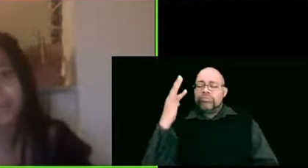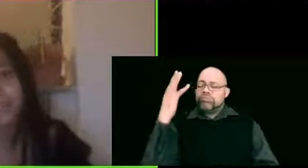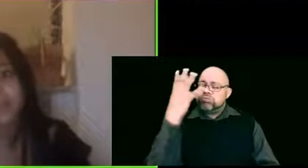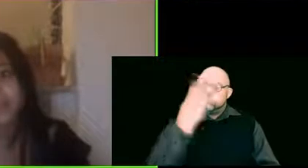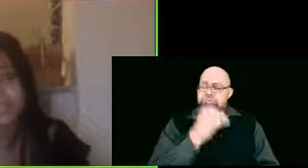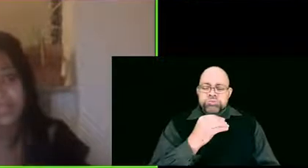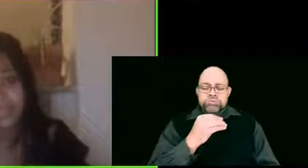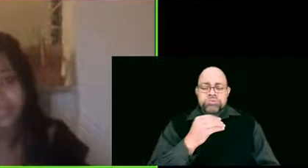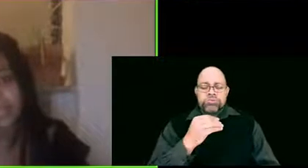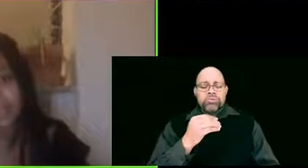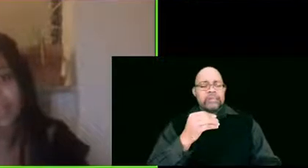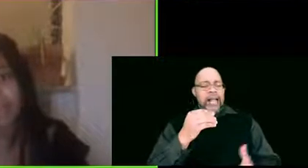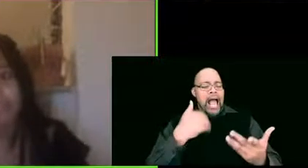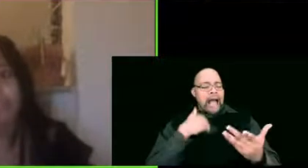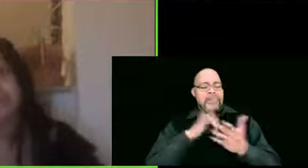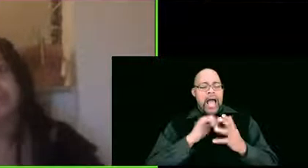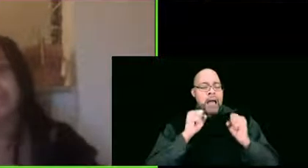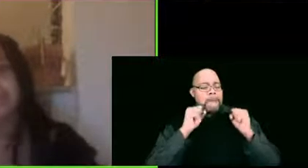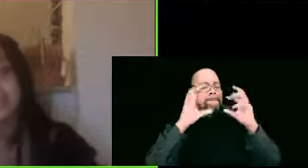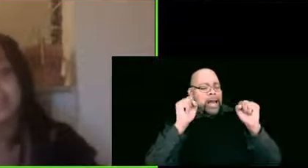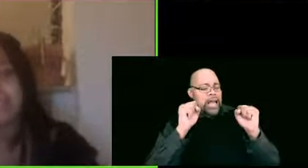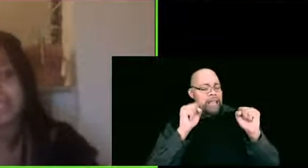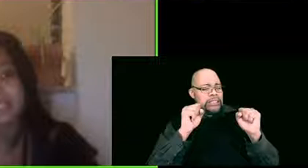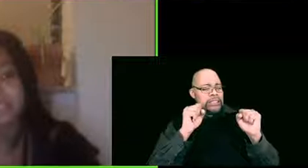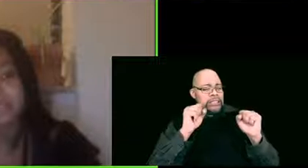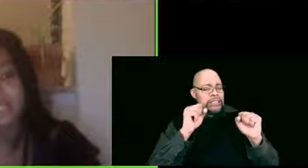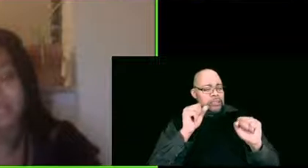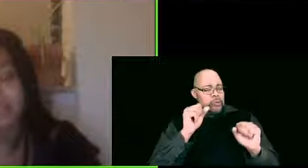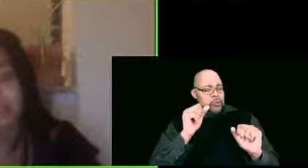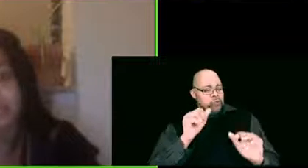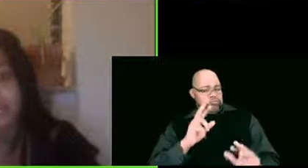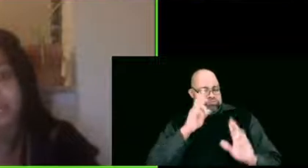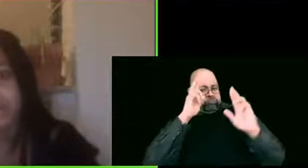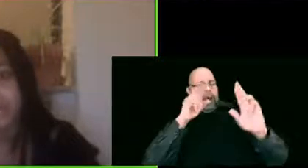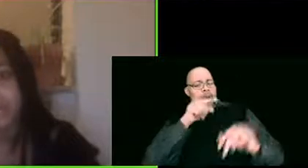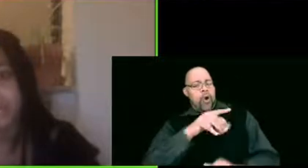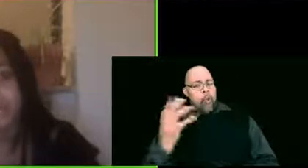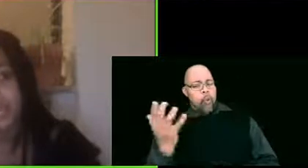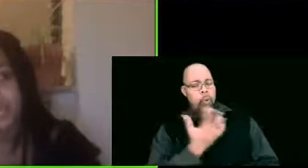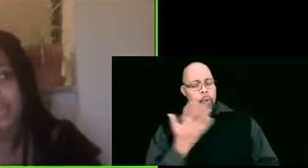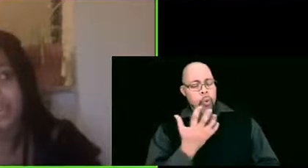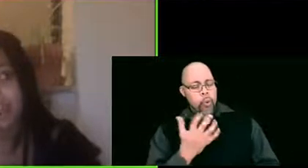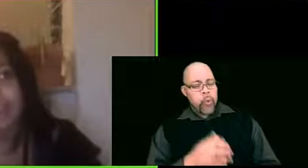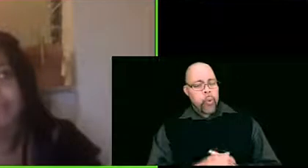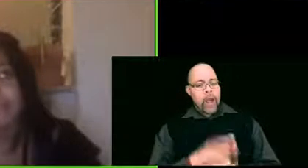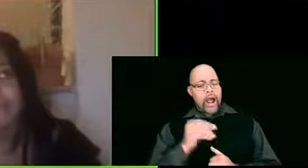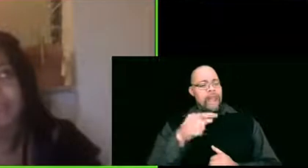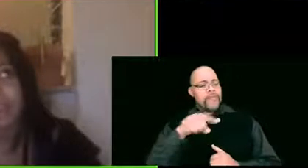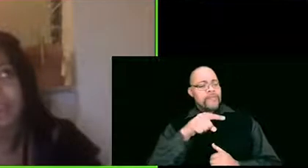are absolutely stunning. And they have this amazing presence in the water that I find mind-blowing. And